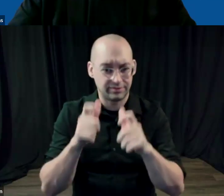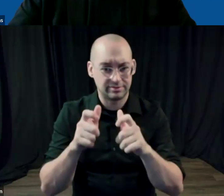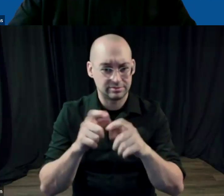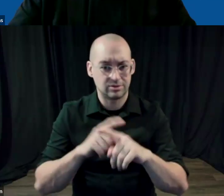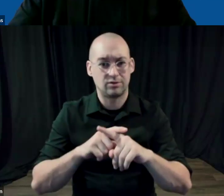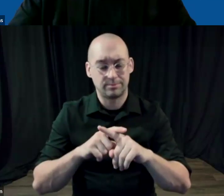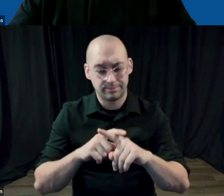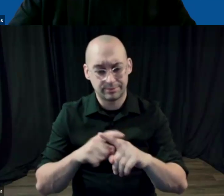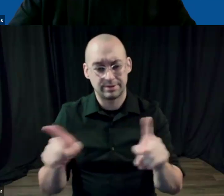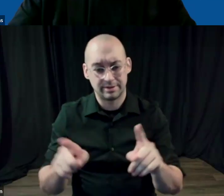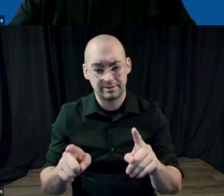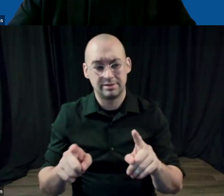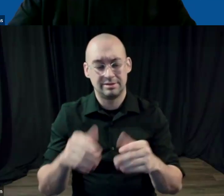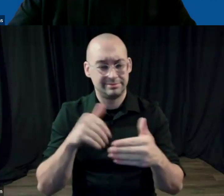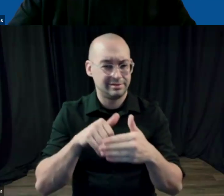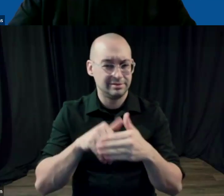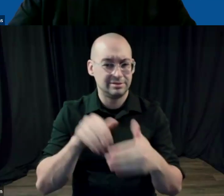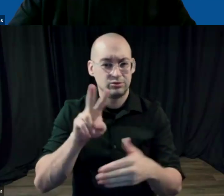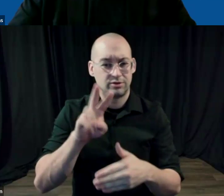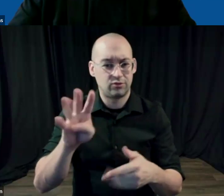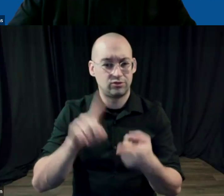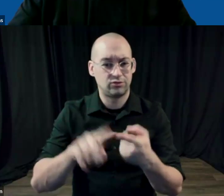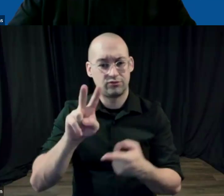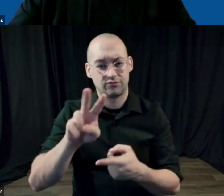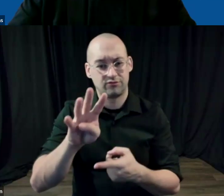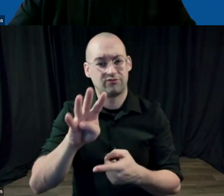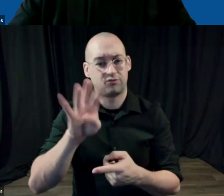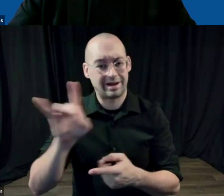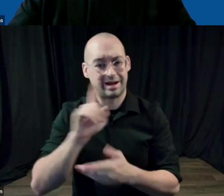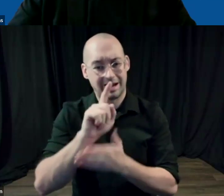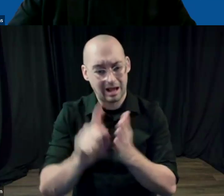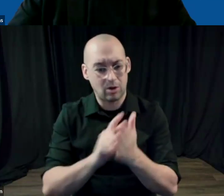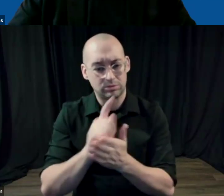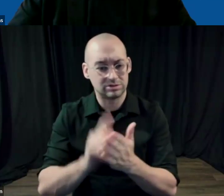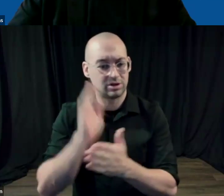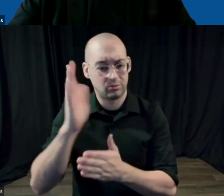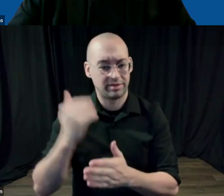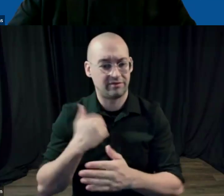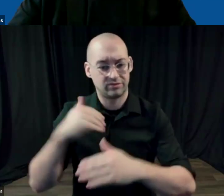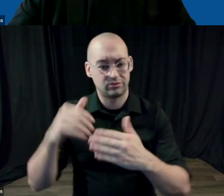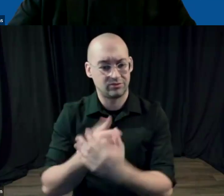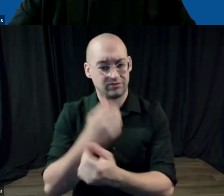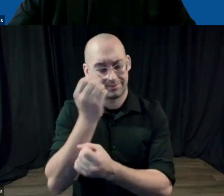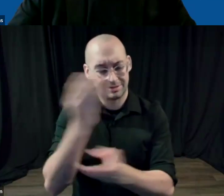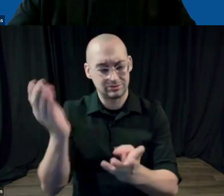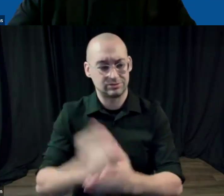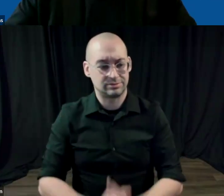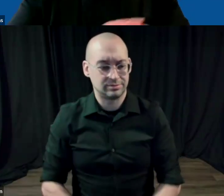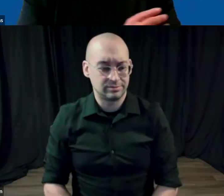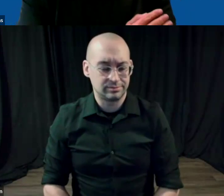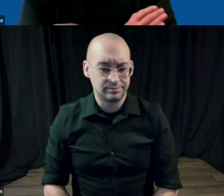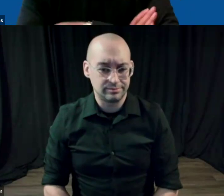spreadsheet. But like I said, within 24 to 48 hours, we'll have that populated with that new information.